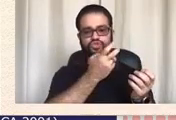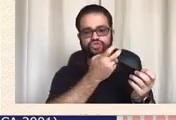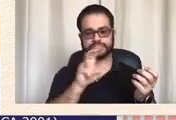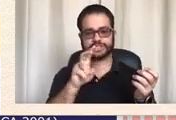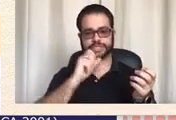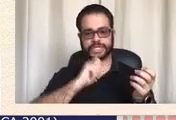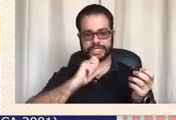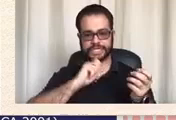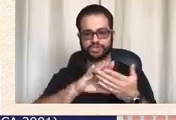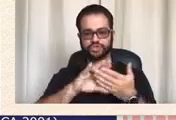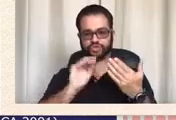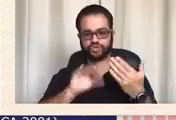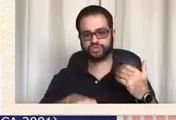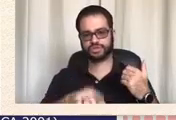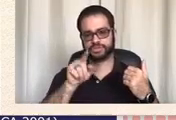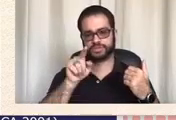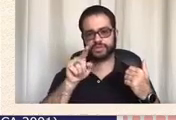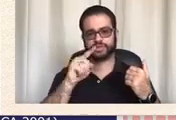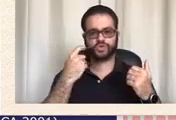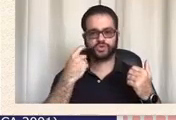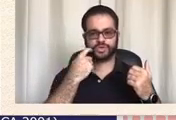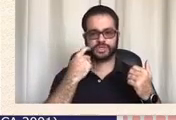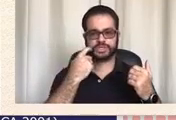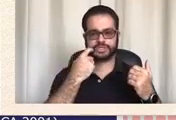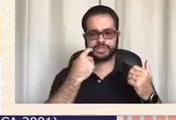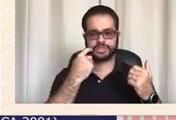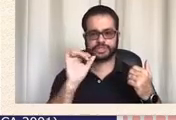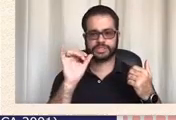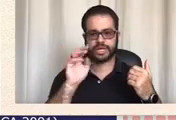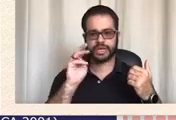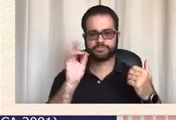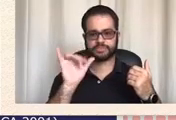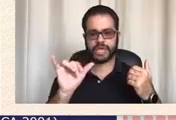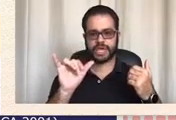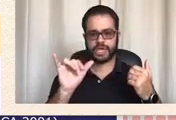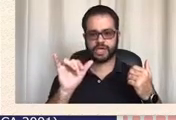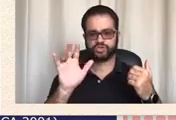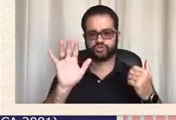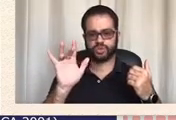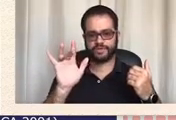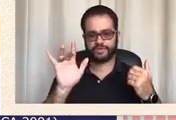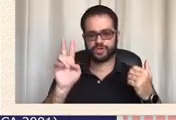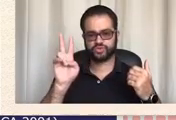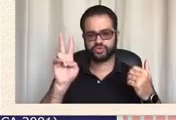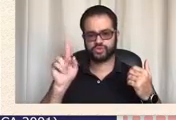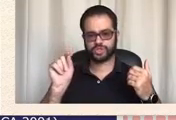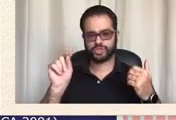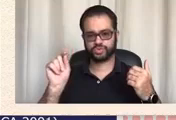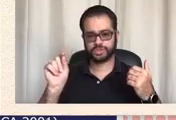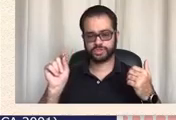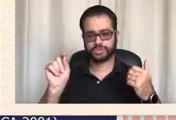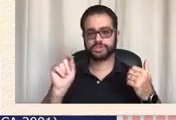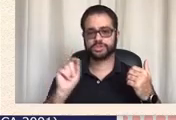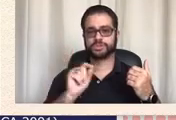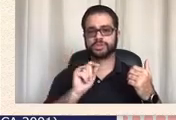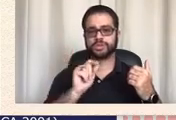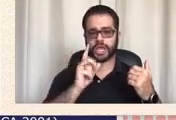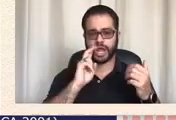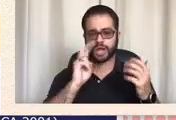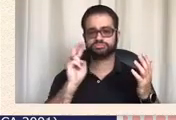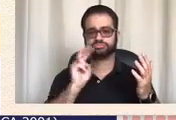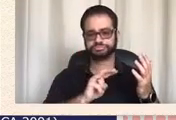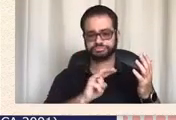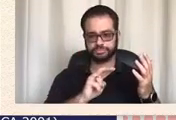as recently as May 25th, 2020, that I had looked at these cases to see if they were